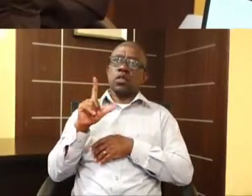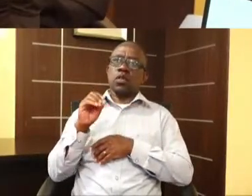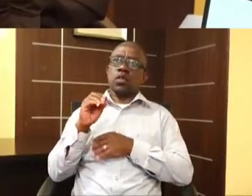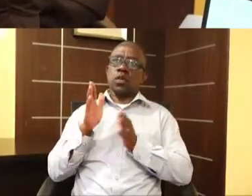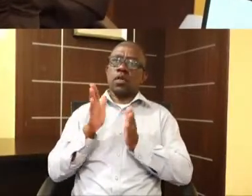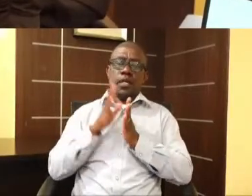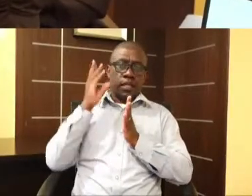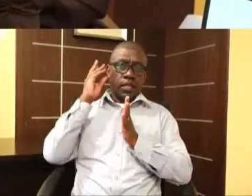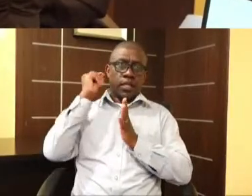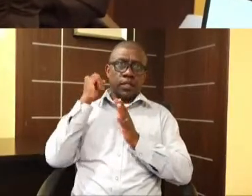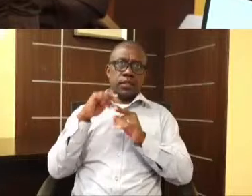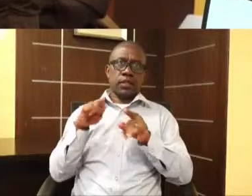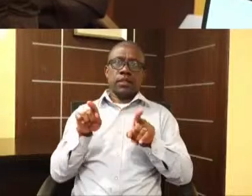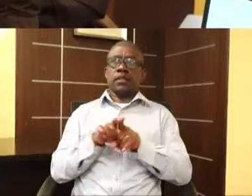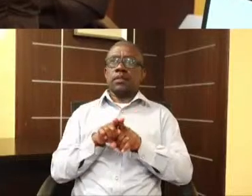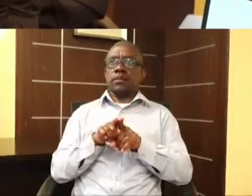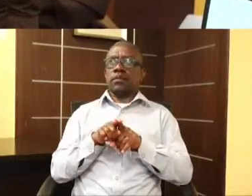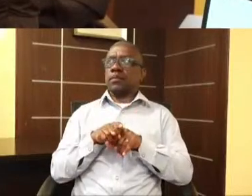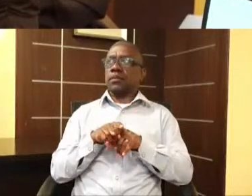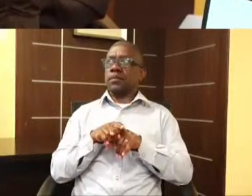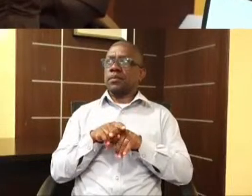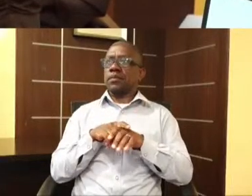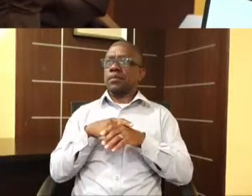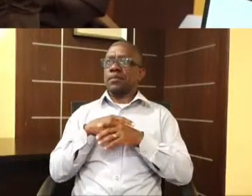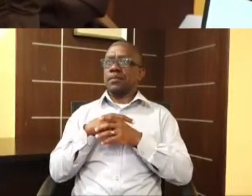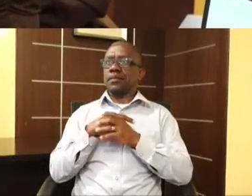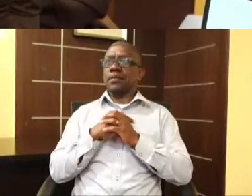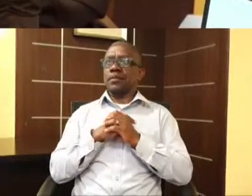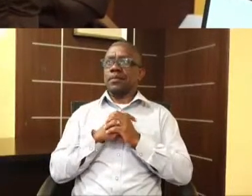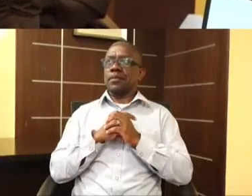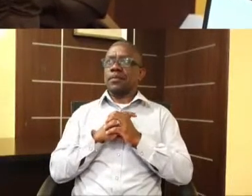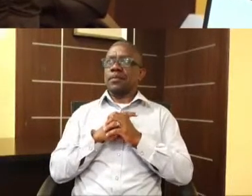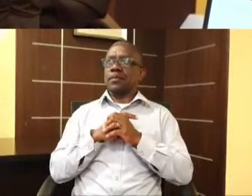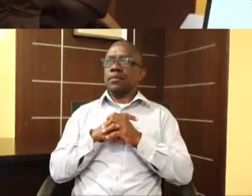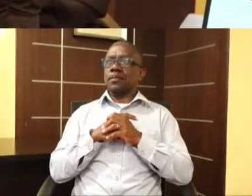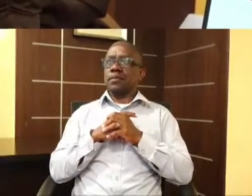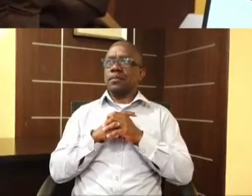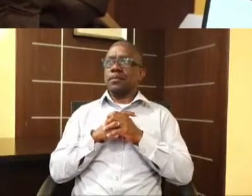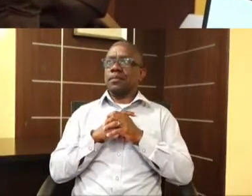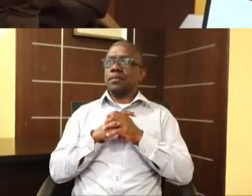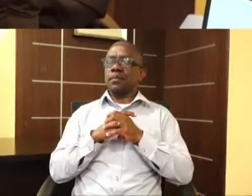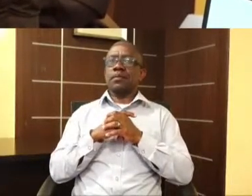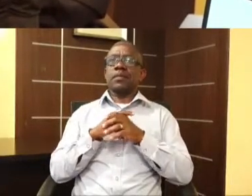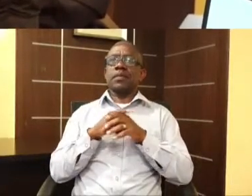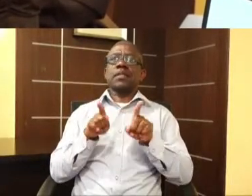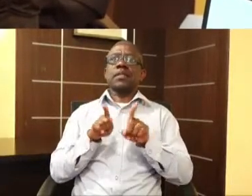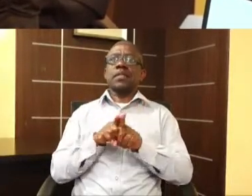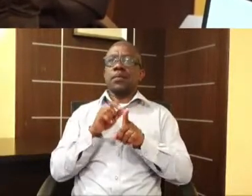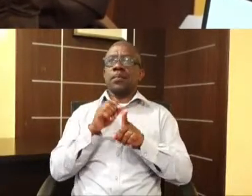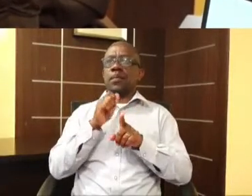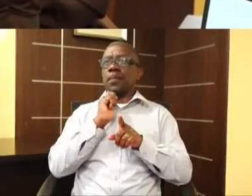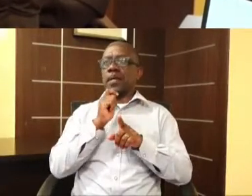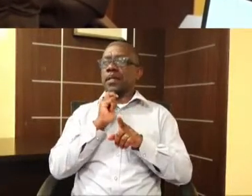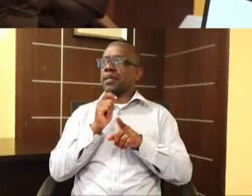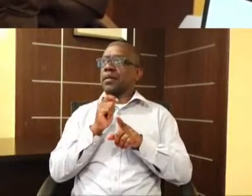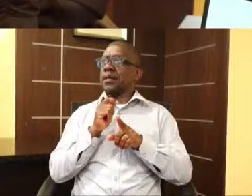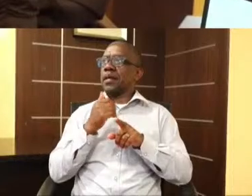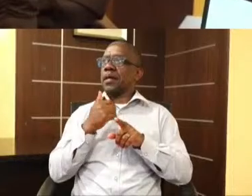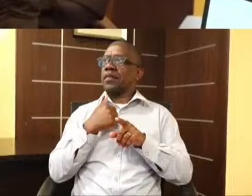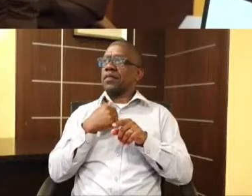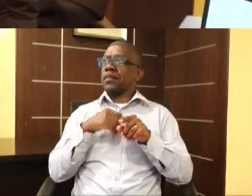as well. Thank you. Okay.